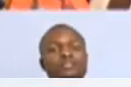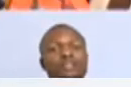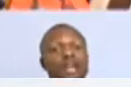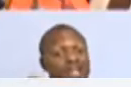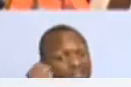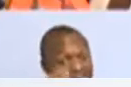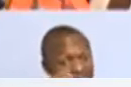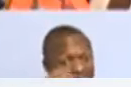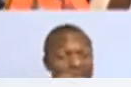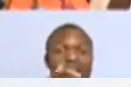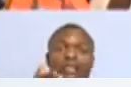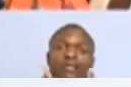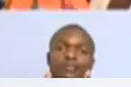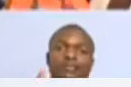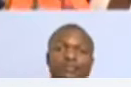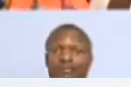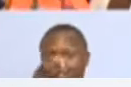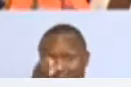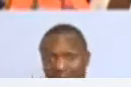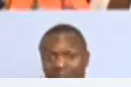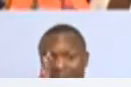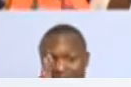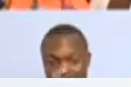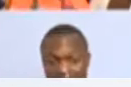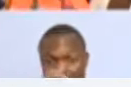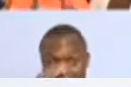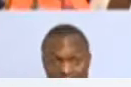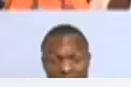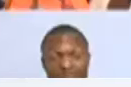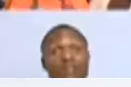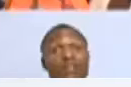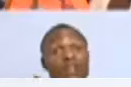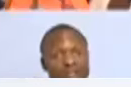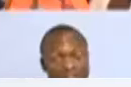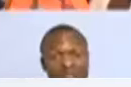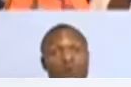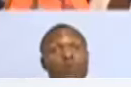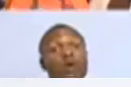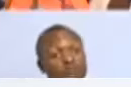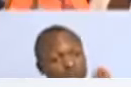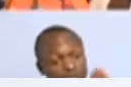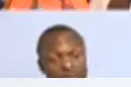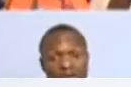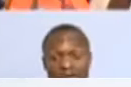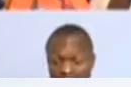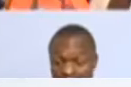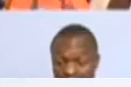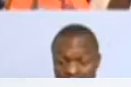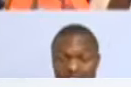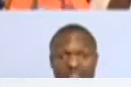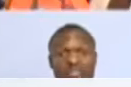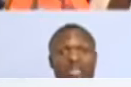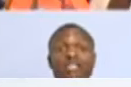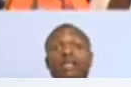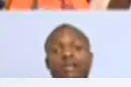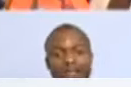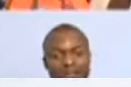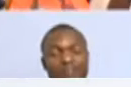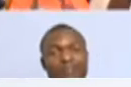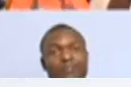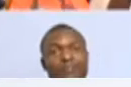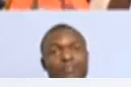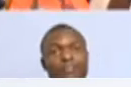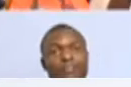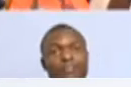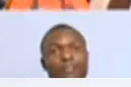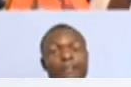against corruption. Madam Speaker, I wish to indicate that asset recovery is part of the